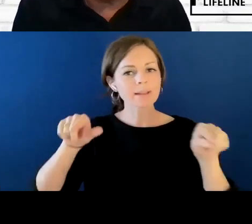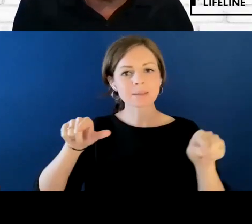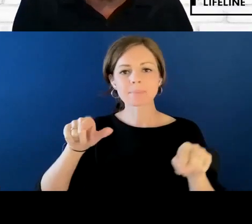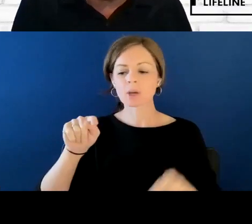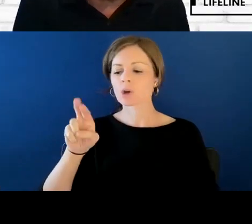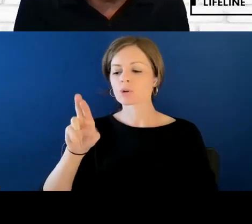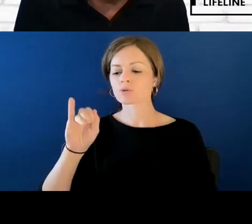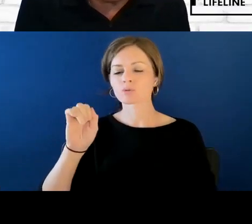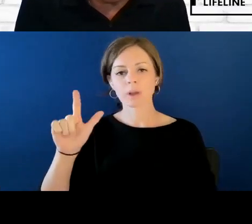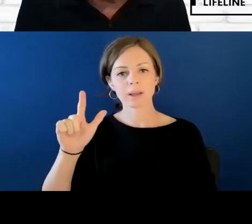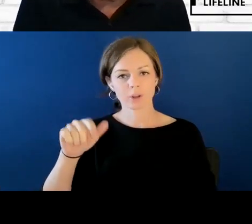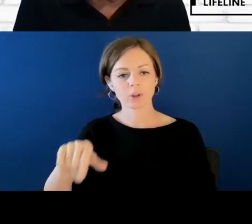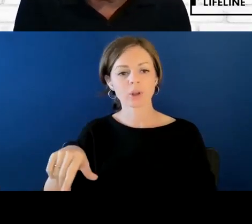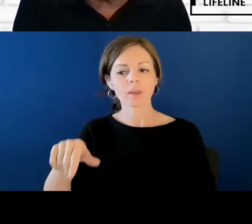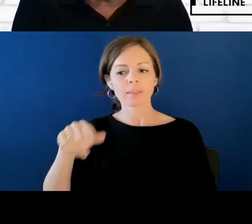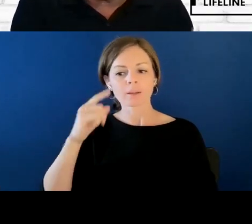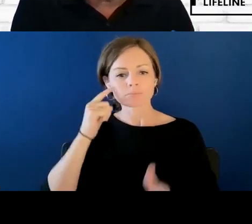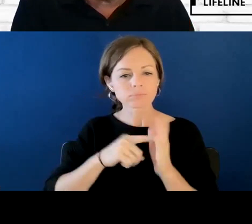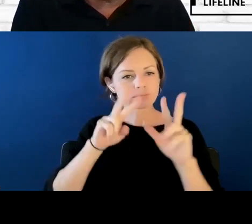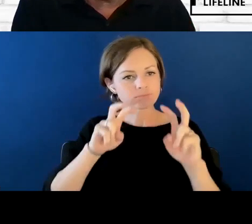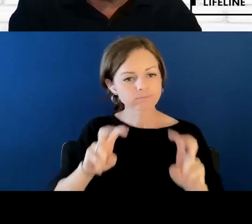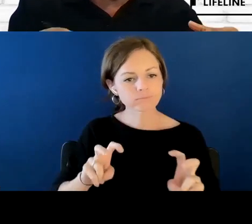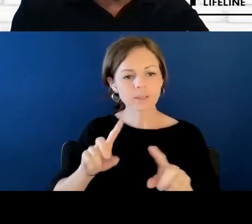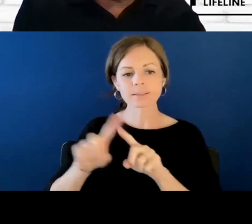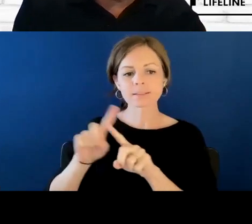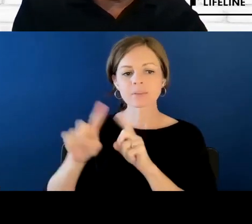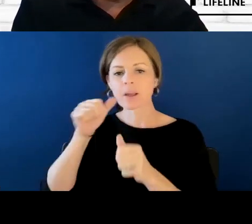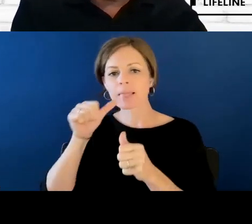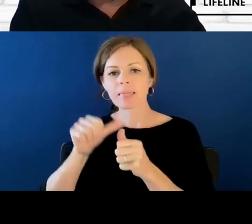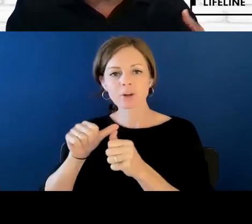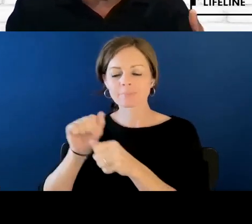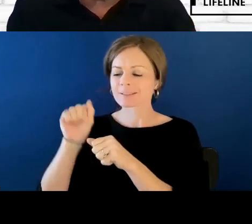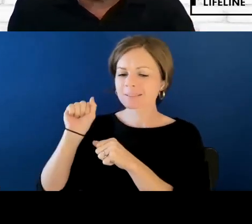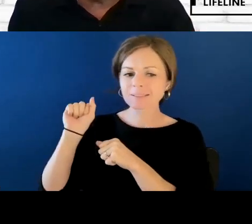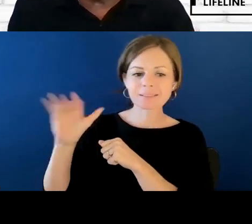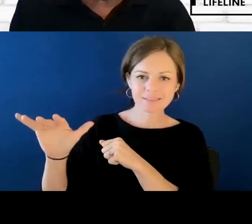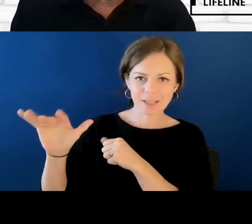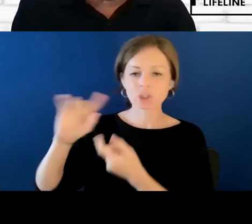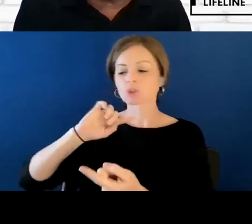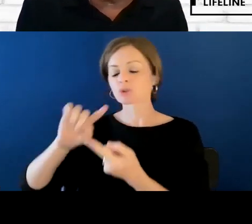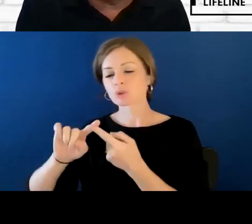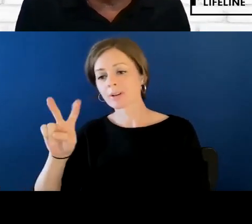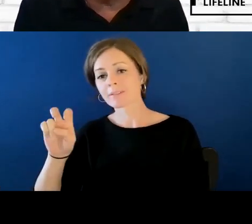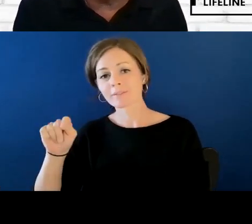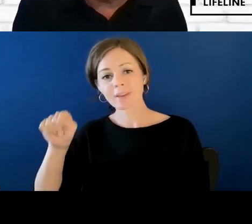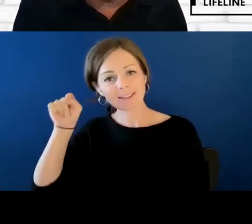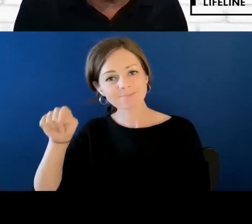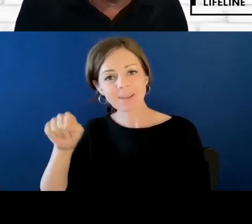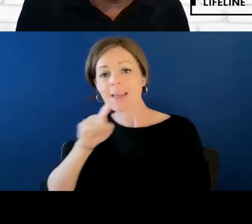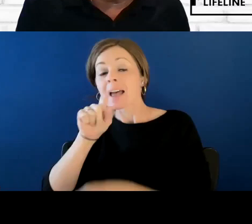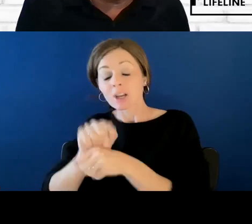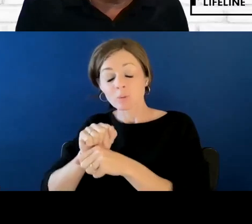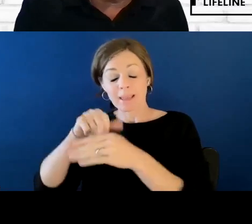trial that just took a look at caring letters being sent out by clinicians to veterans who were actually accessing